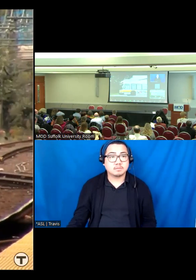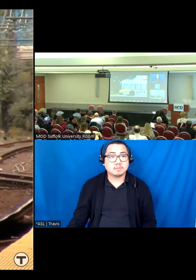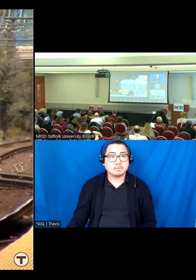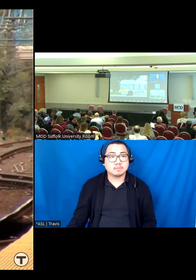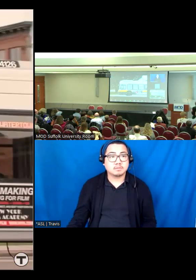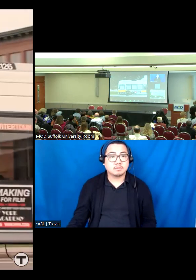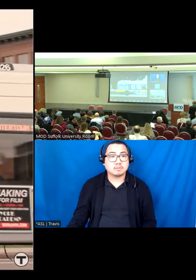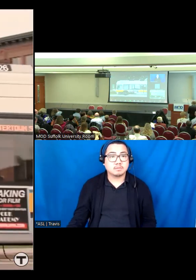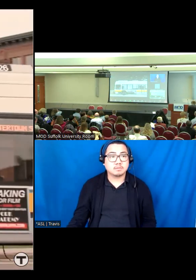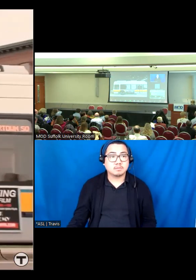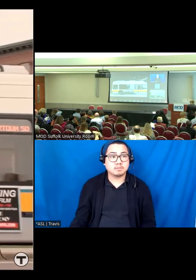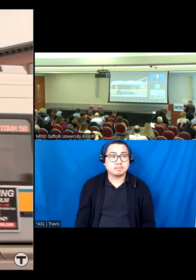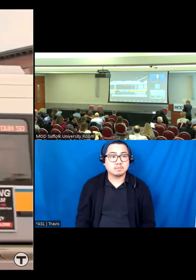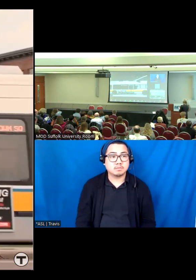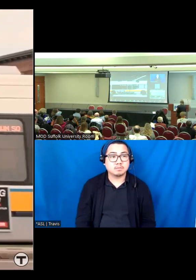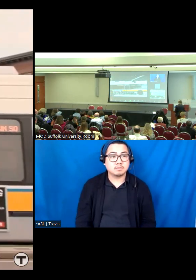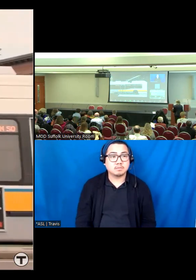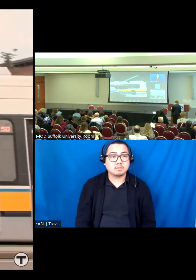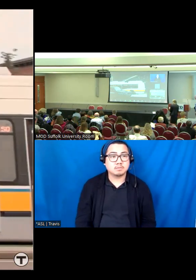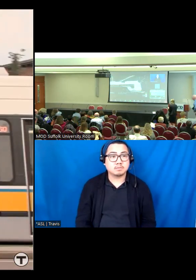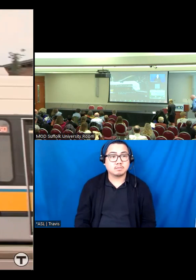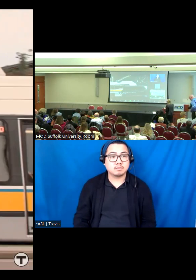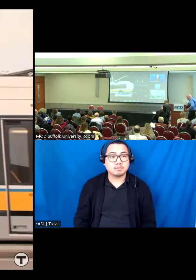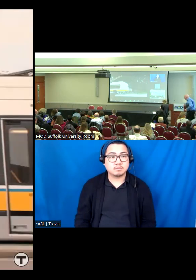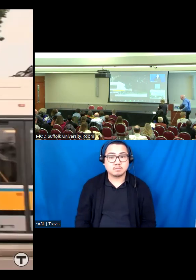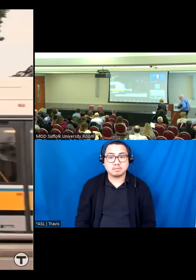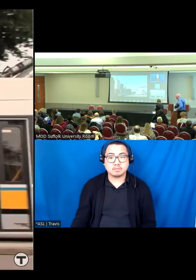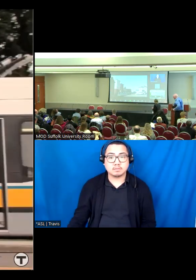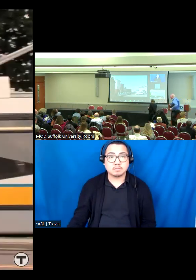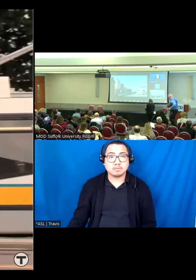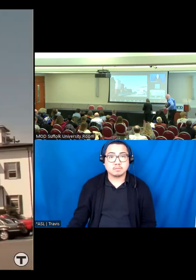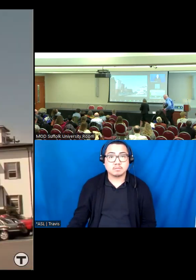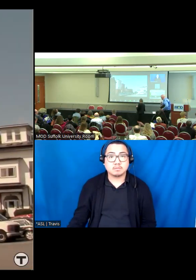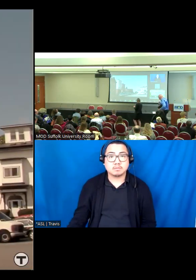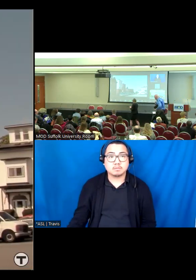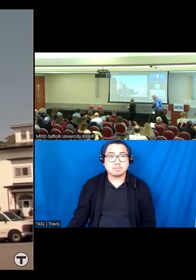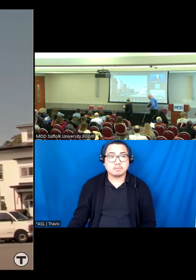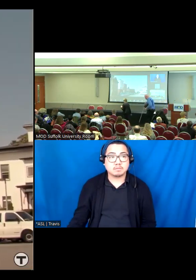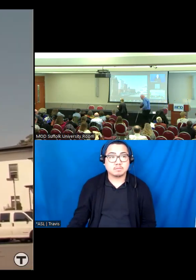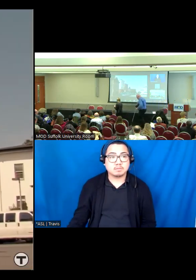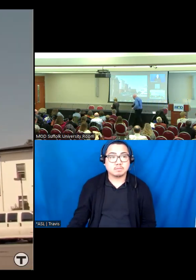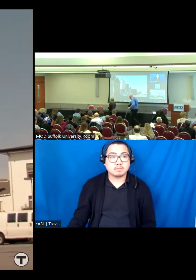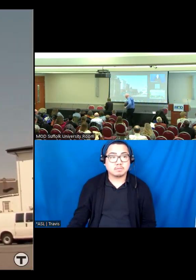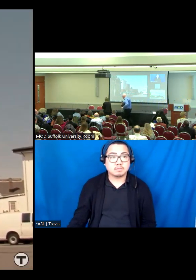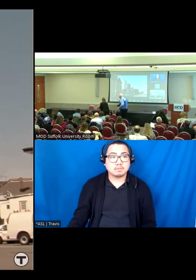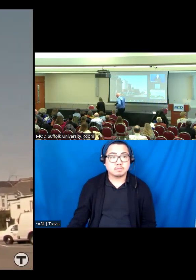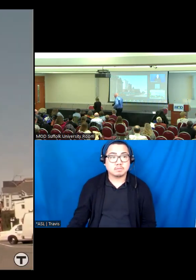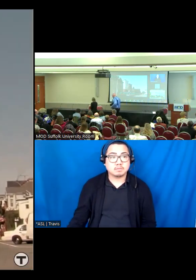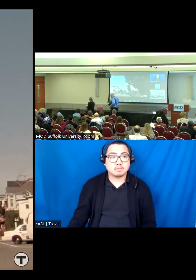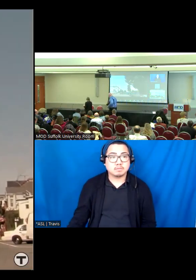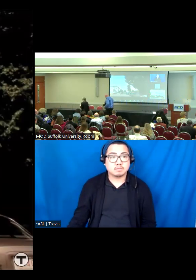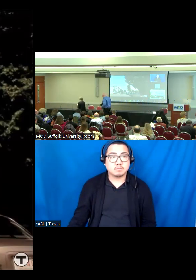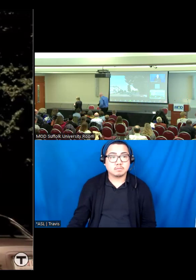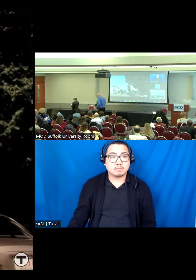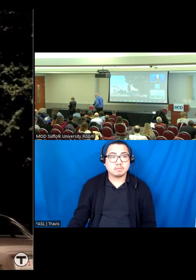In the early 90s, I began working with a group in the Dorchester-Roxbury neighborhood and Jamaica Plain neighborhood, just representing